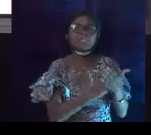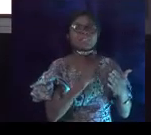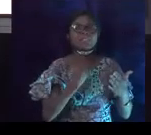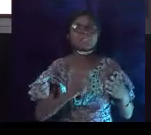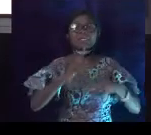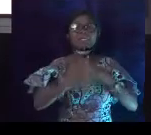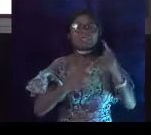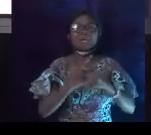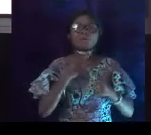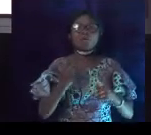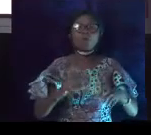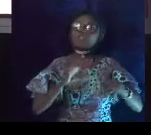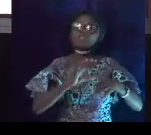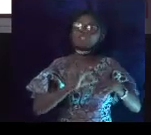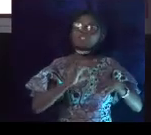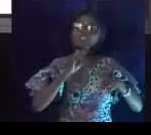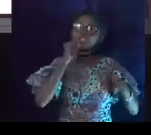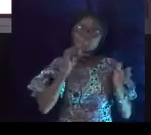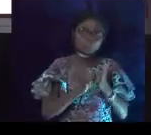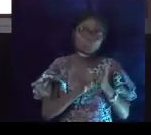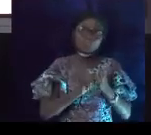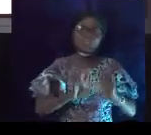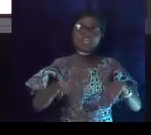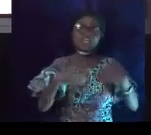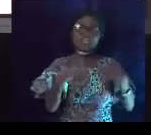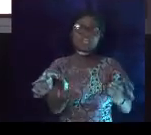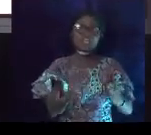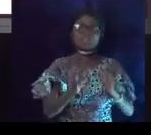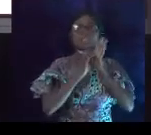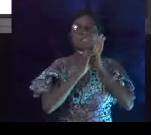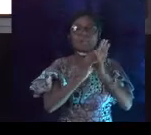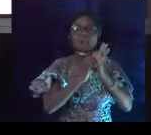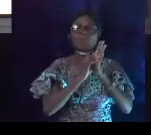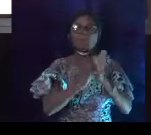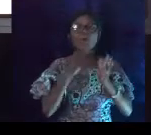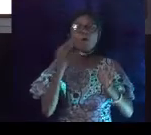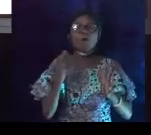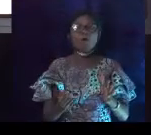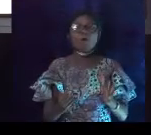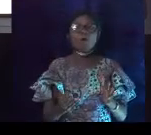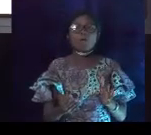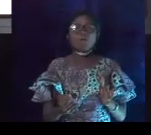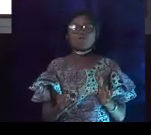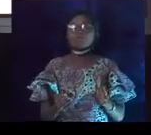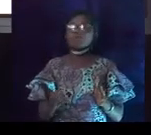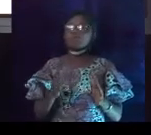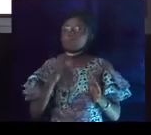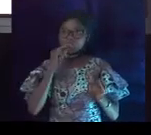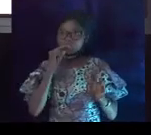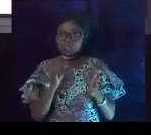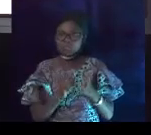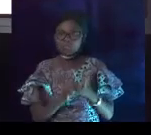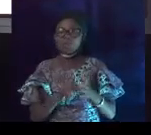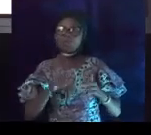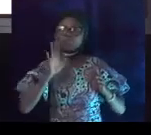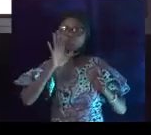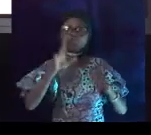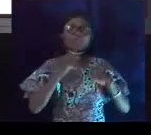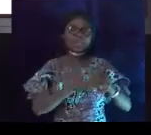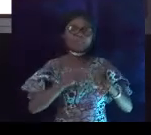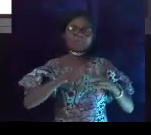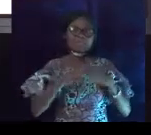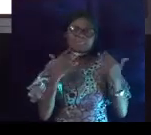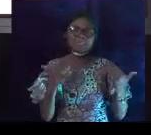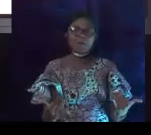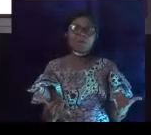First question is this: list the types of chickens. Number 2, give 2 examples of chicken feeds.